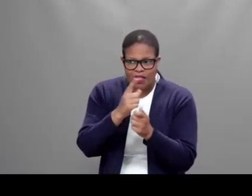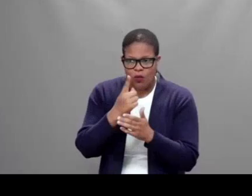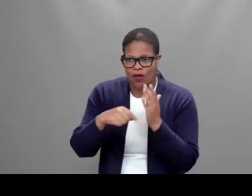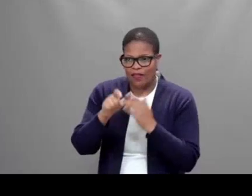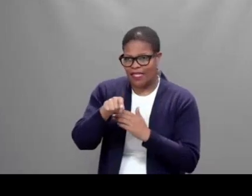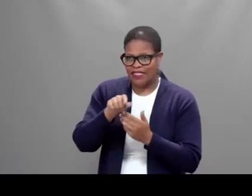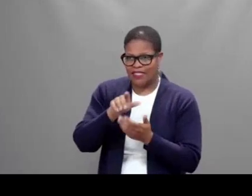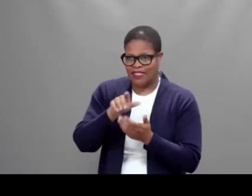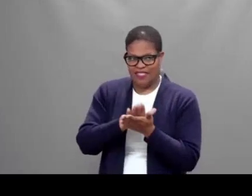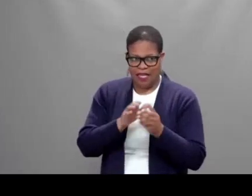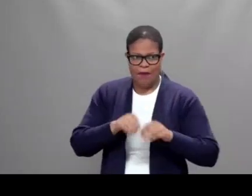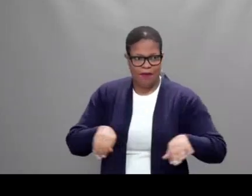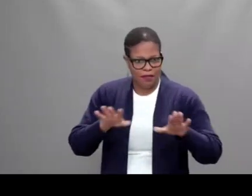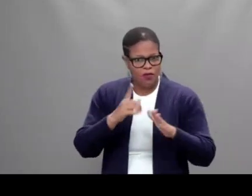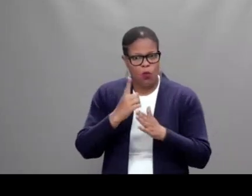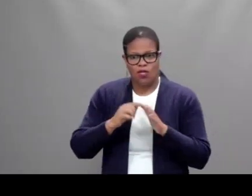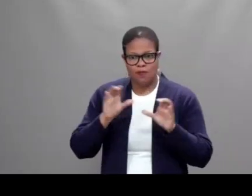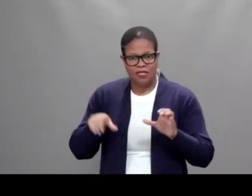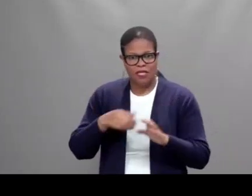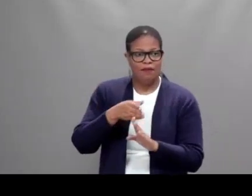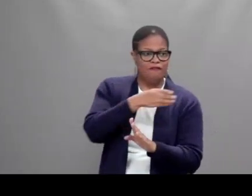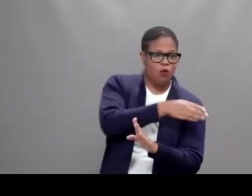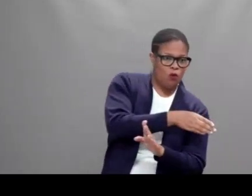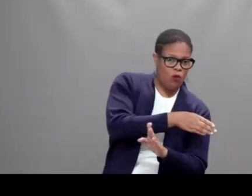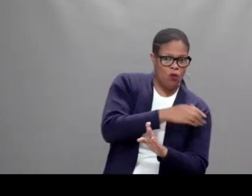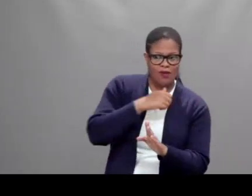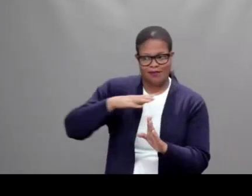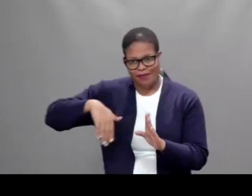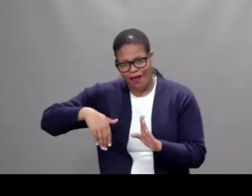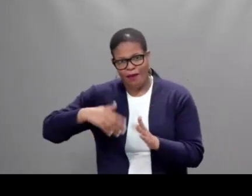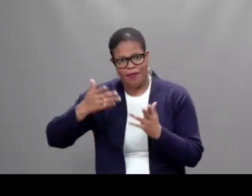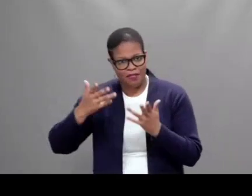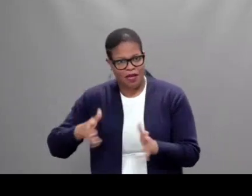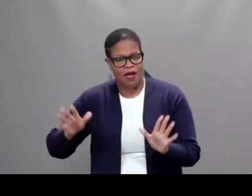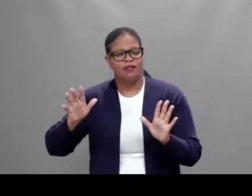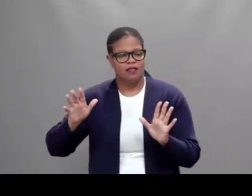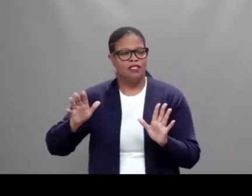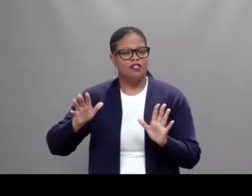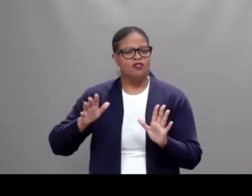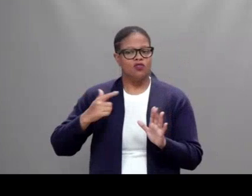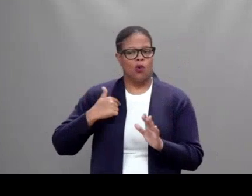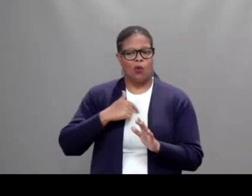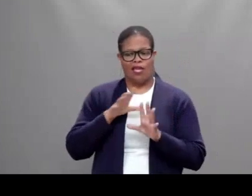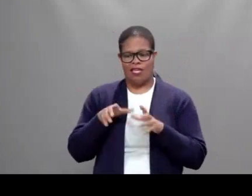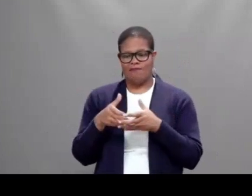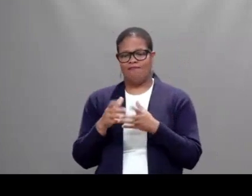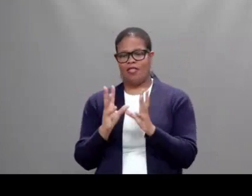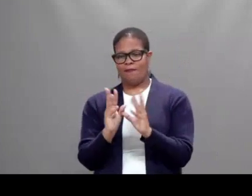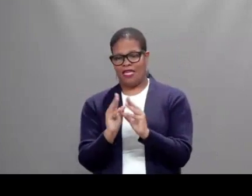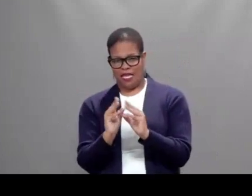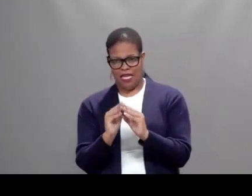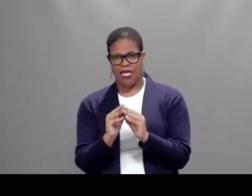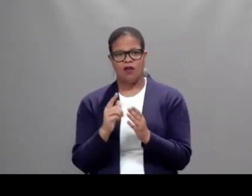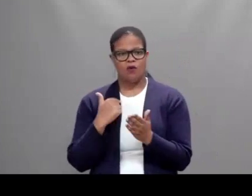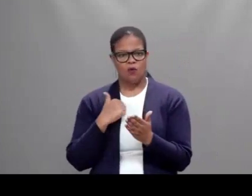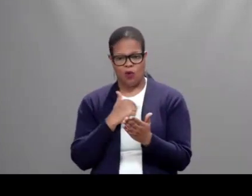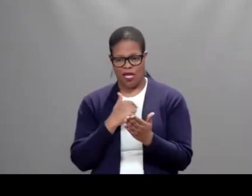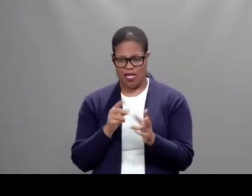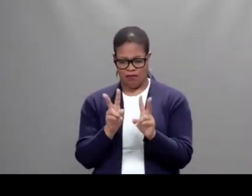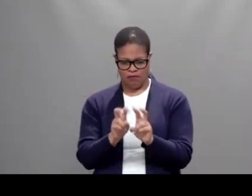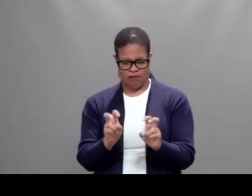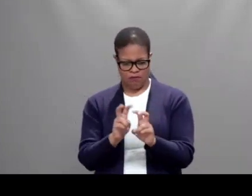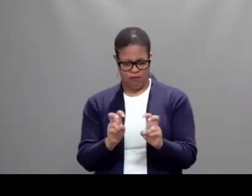needs of the campus are and what's been done and what hasn't been done. And so we had a meeting where we sat down and looked at